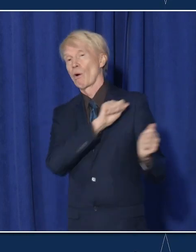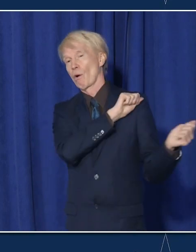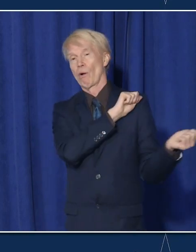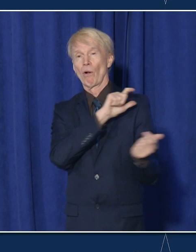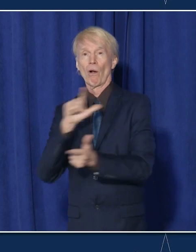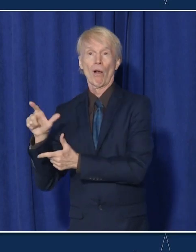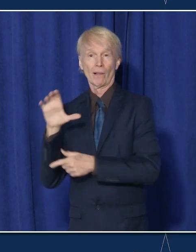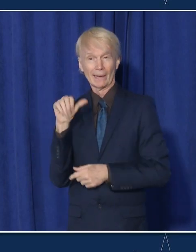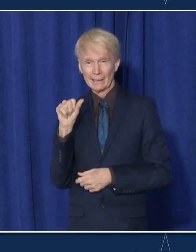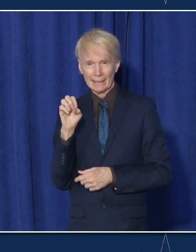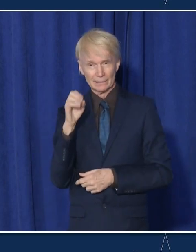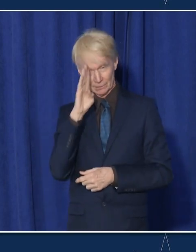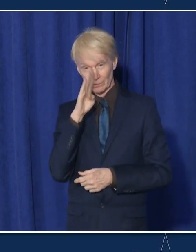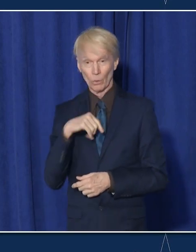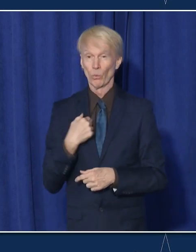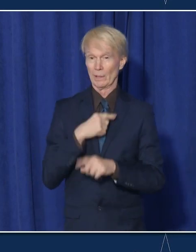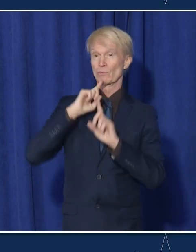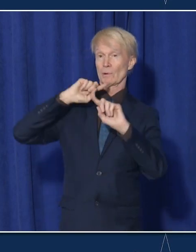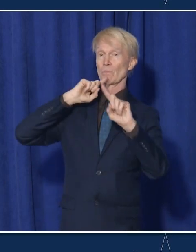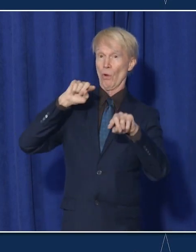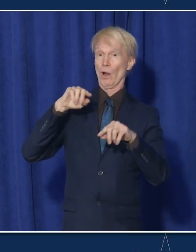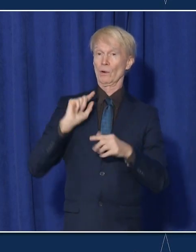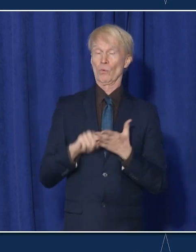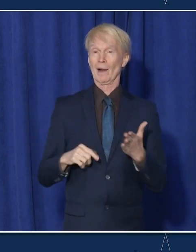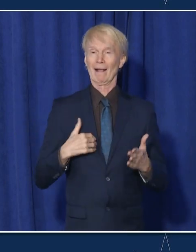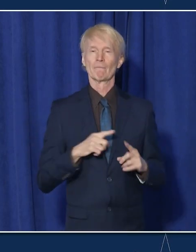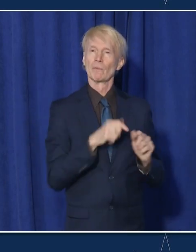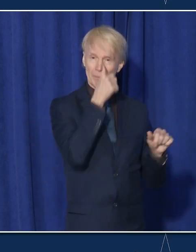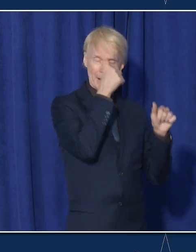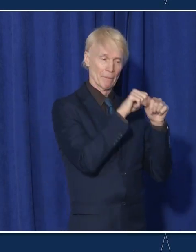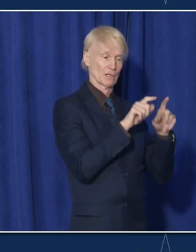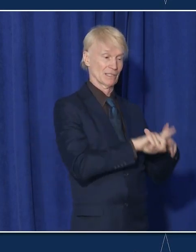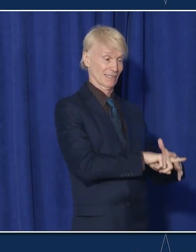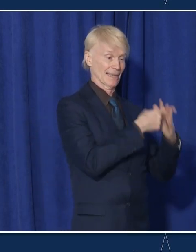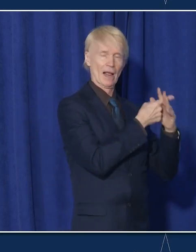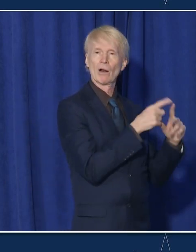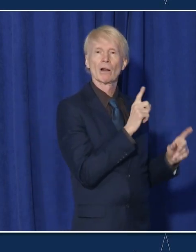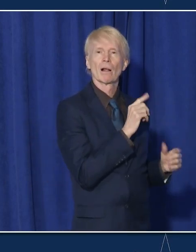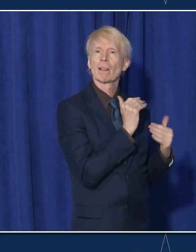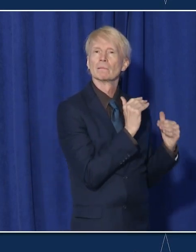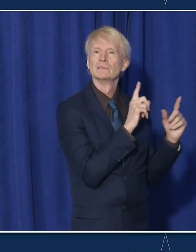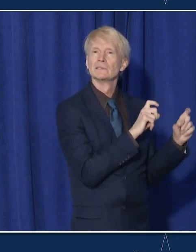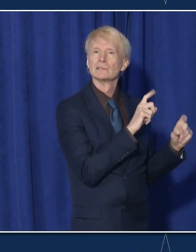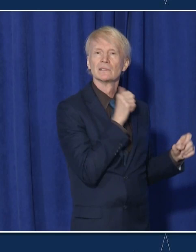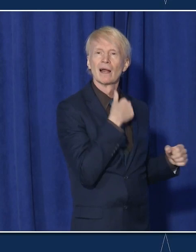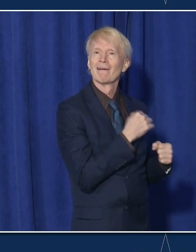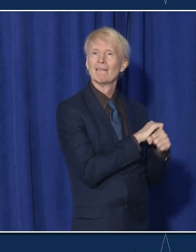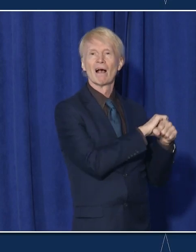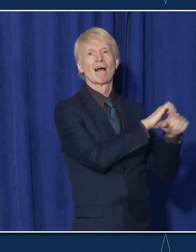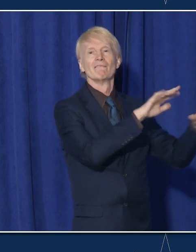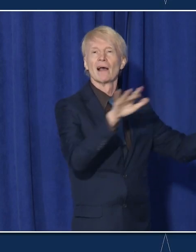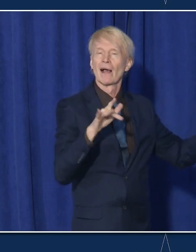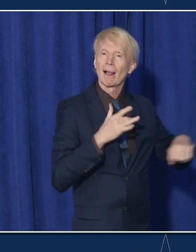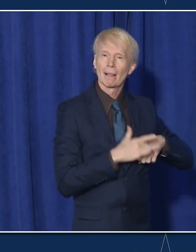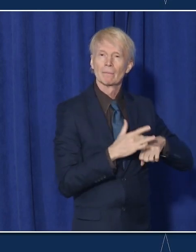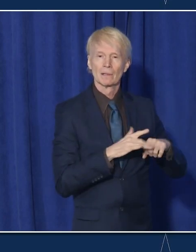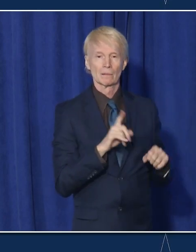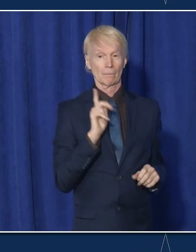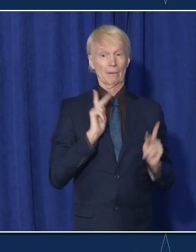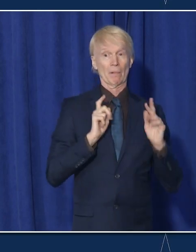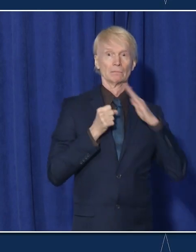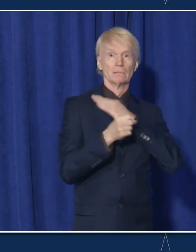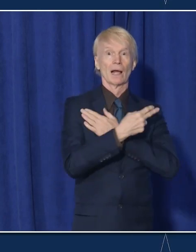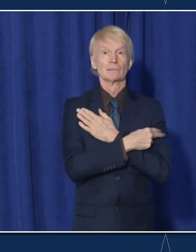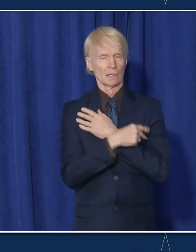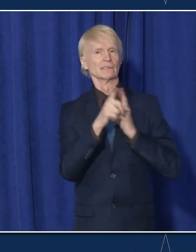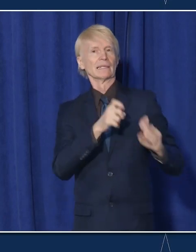back at the very beginning, for example, there was very limited testing available. Folks were really only getting tested if they were, seriously ill enough to get in the